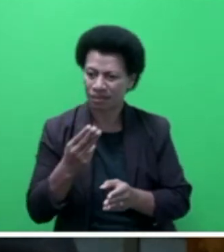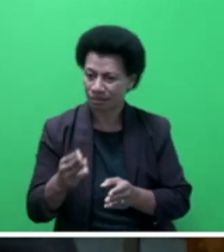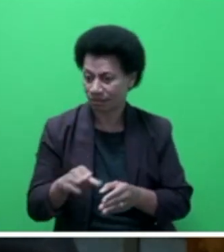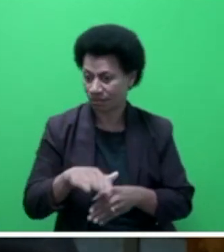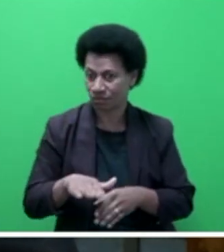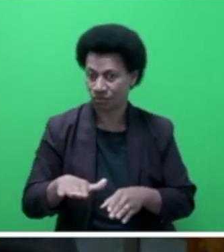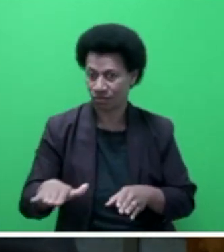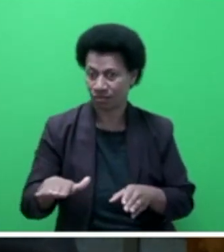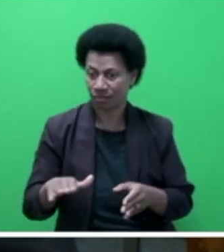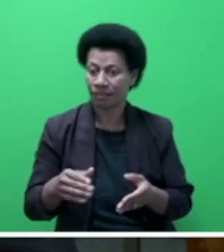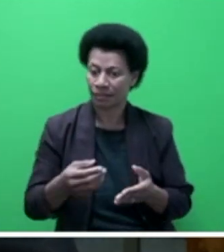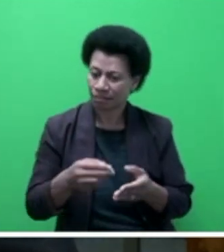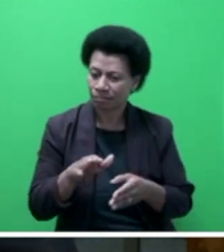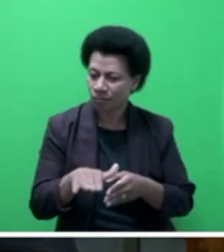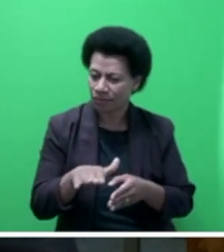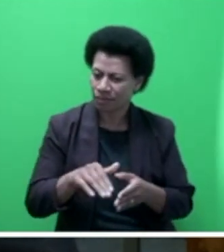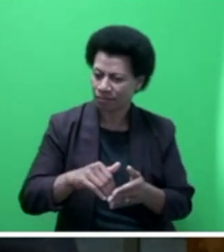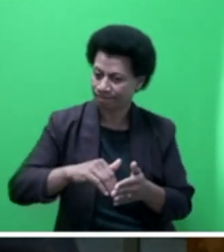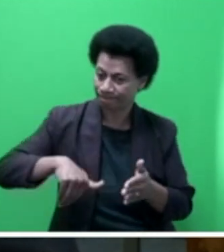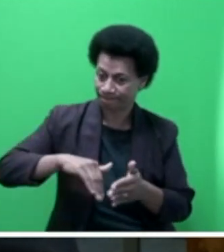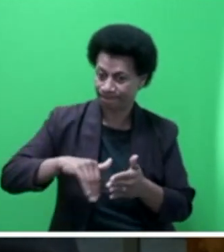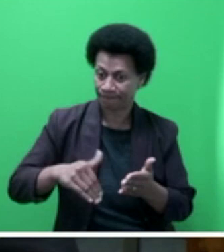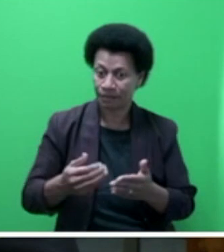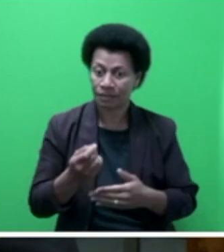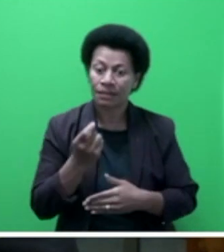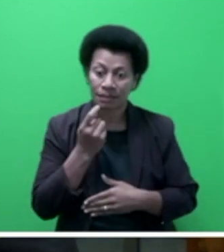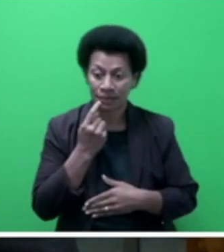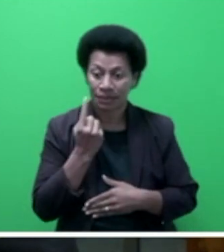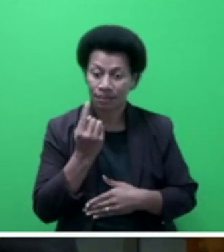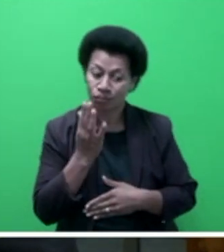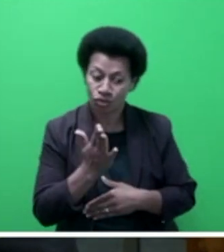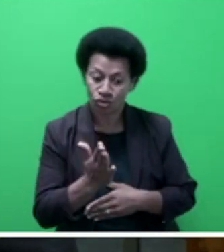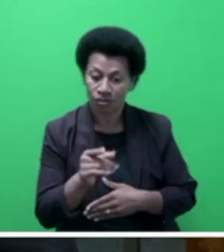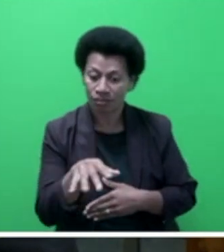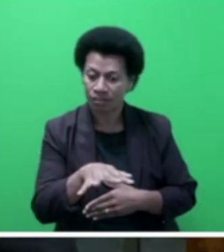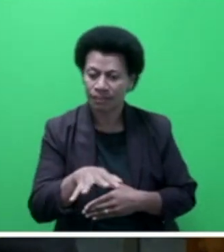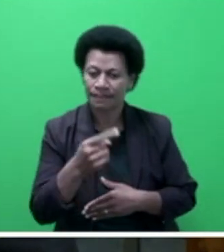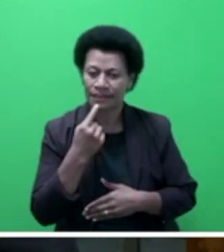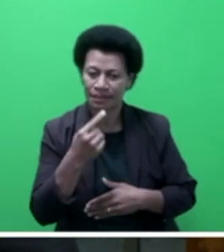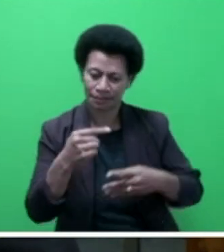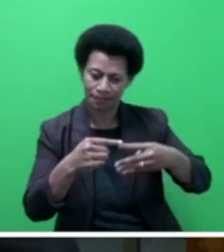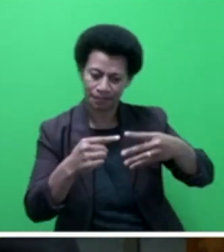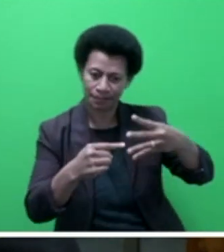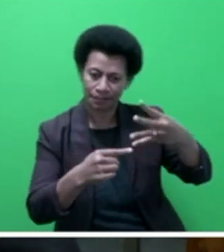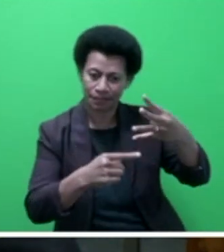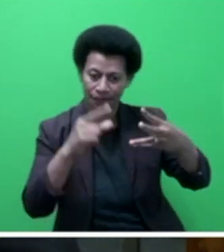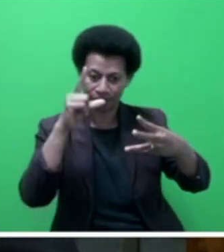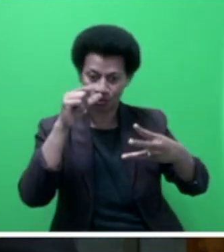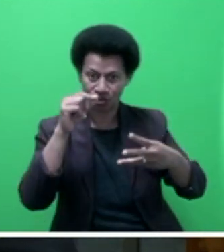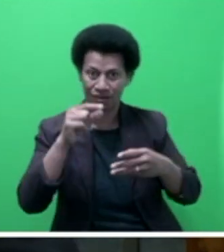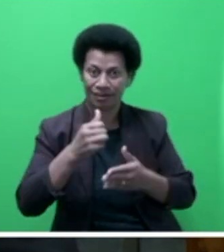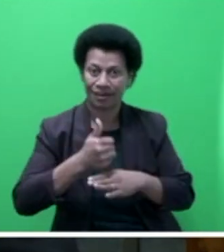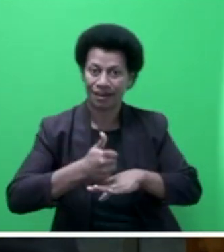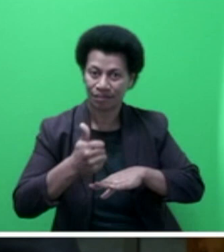demand-based increase. In his speech, His Excellency clearly outlined the key priorities of the Fijian government through